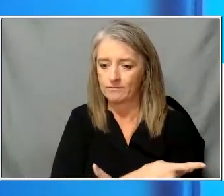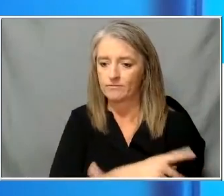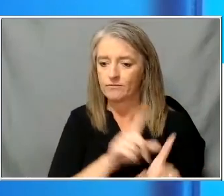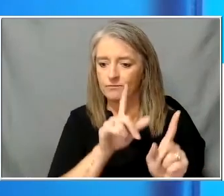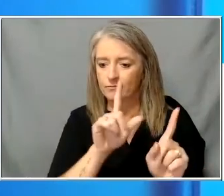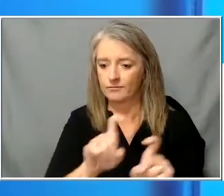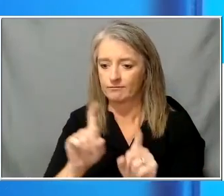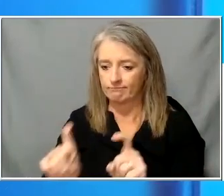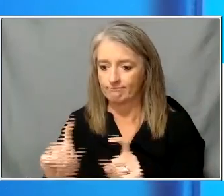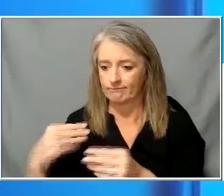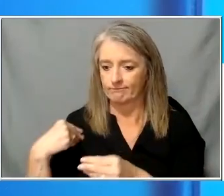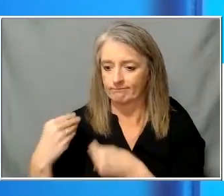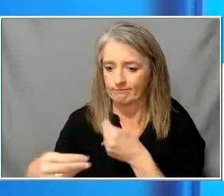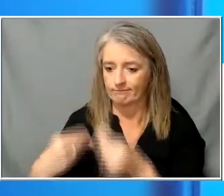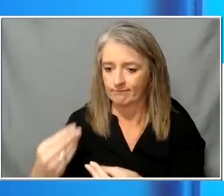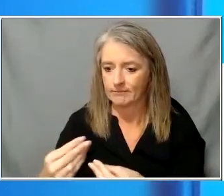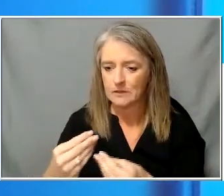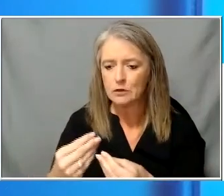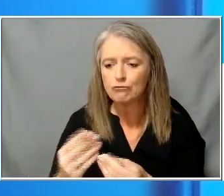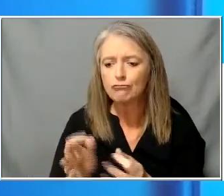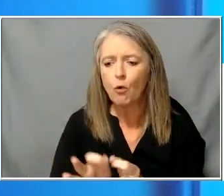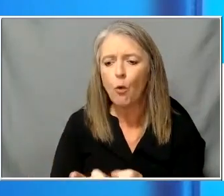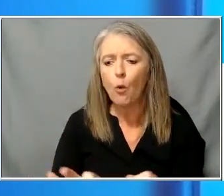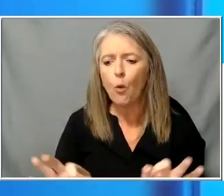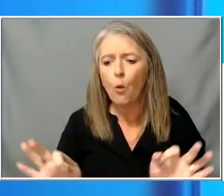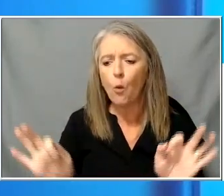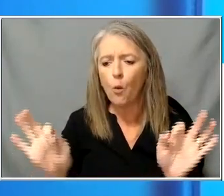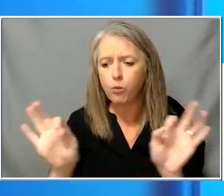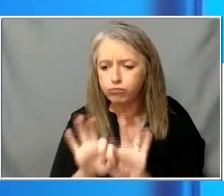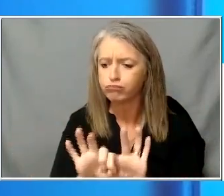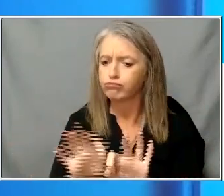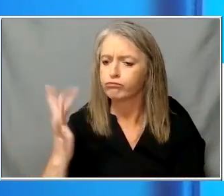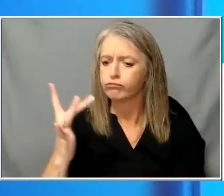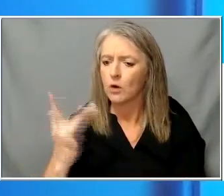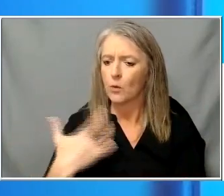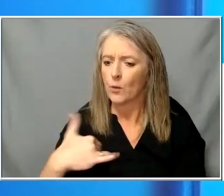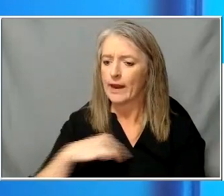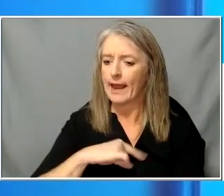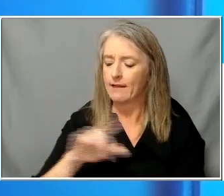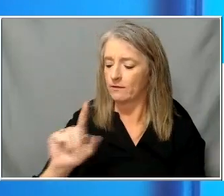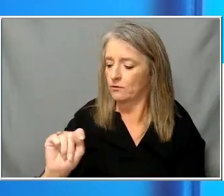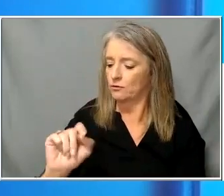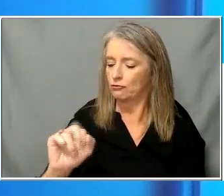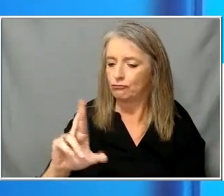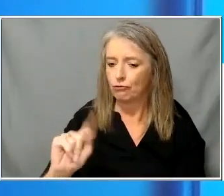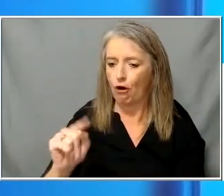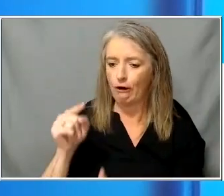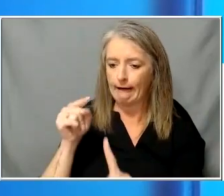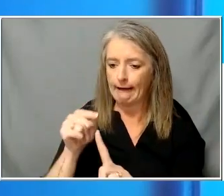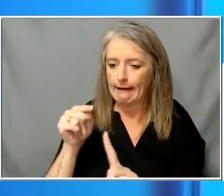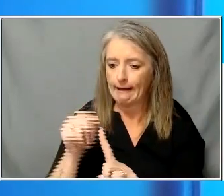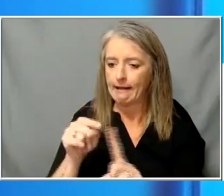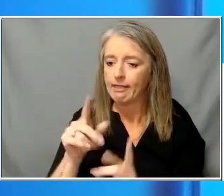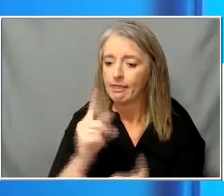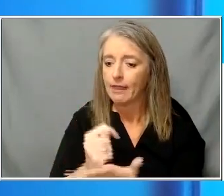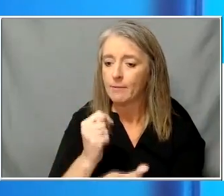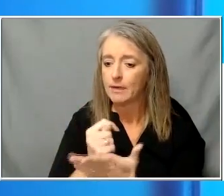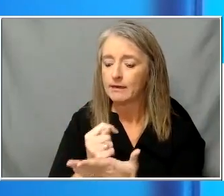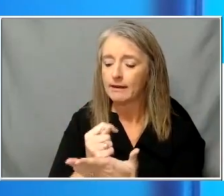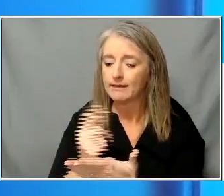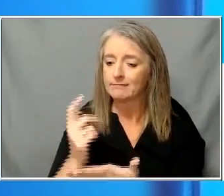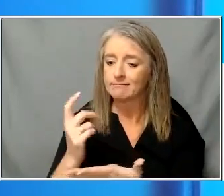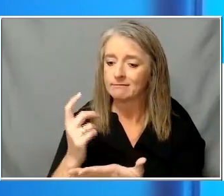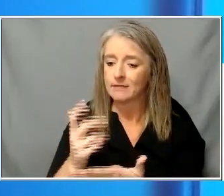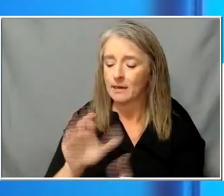testing. This is so critically important because we now have targeted therapies which are able to exploit that